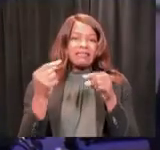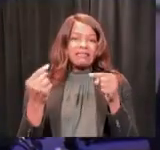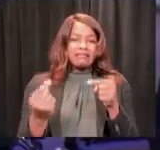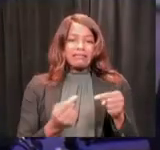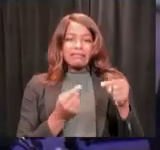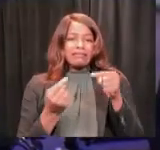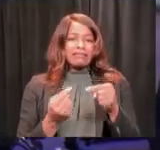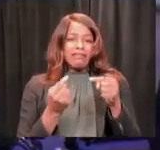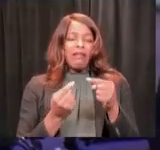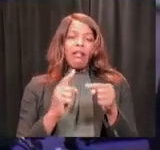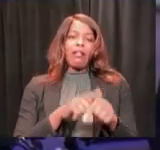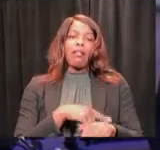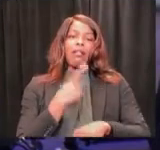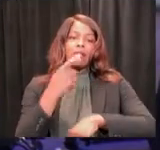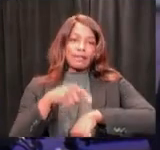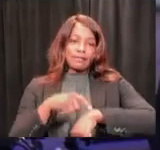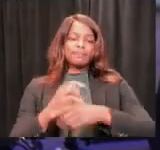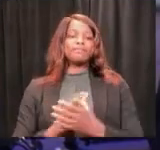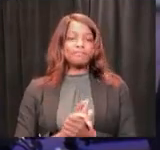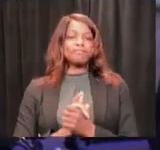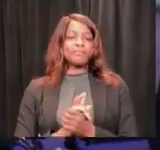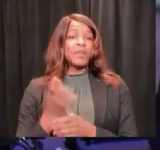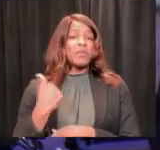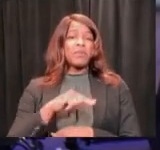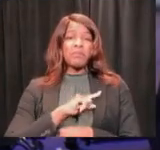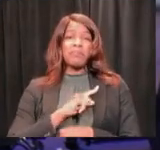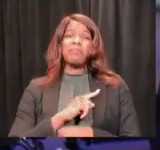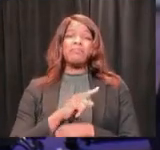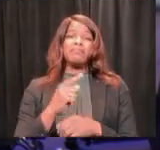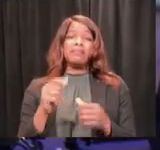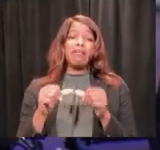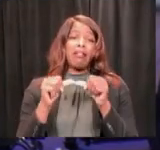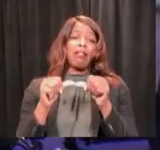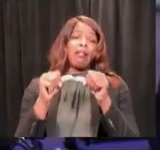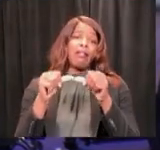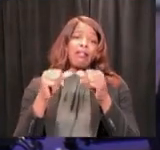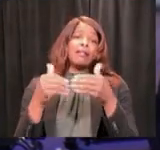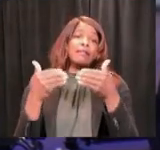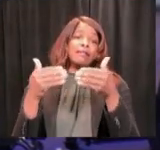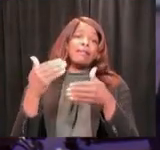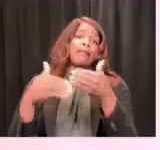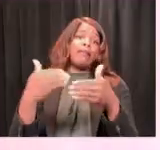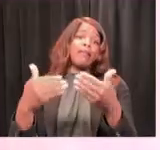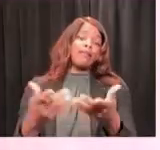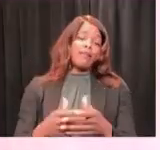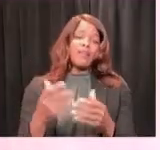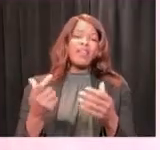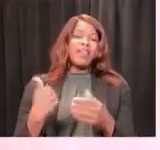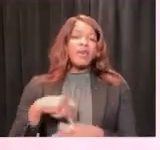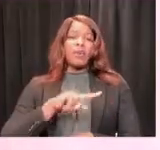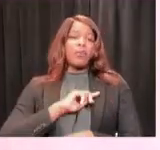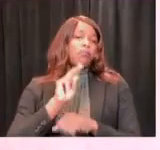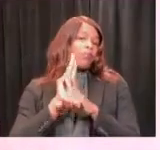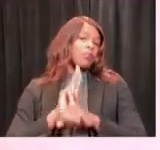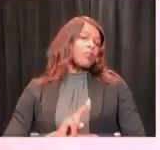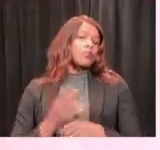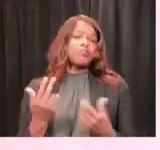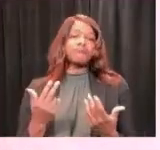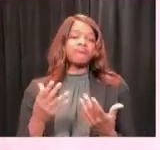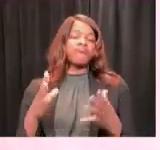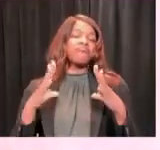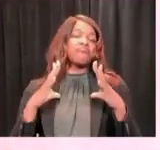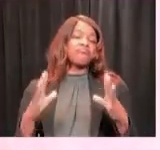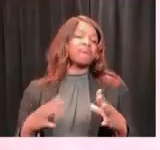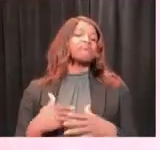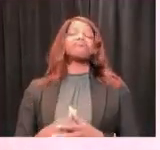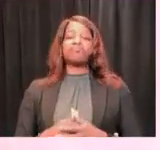stuffing and packing for a long time. Matter of fact, we've done it so long that we are used to it. We are used to carrying